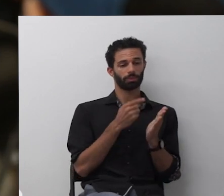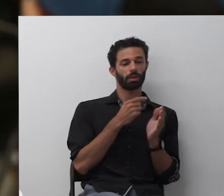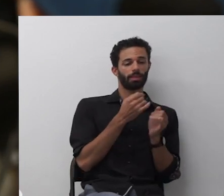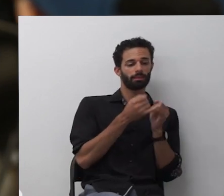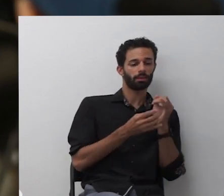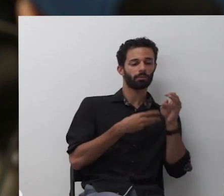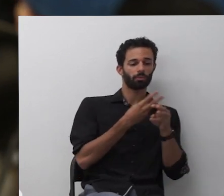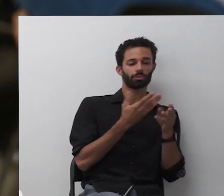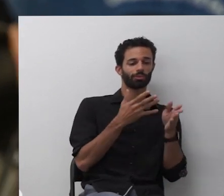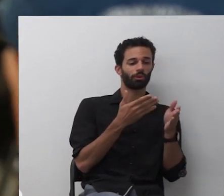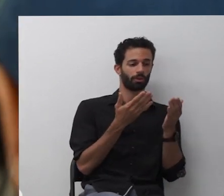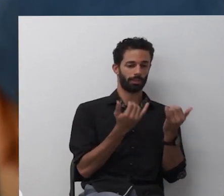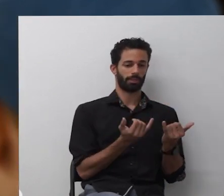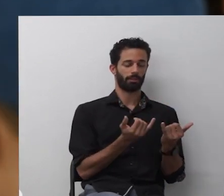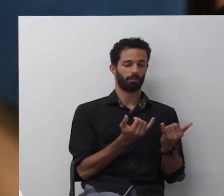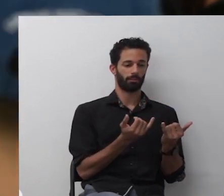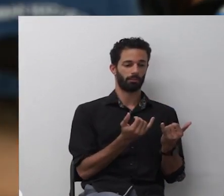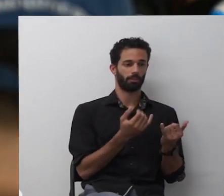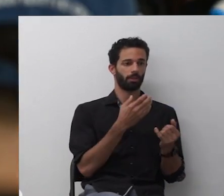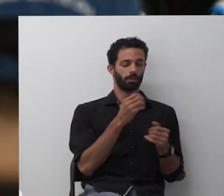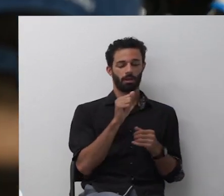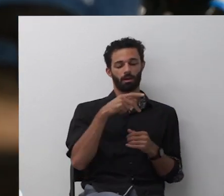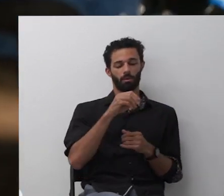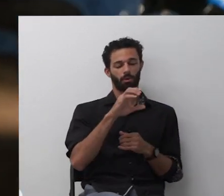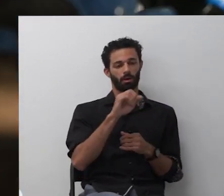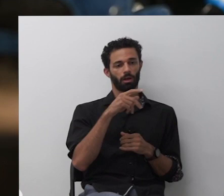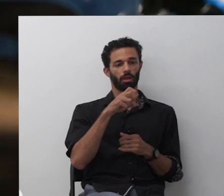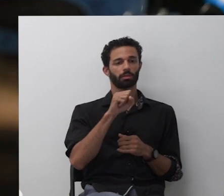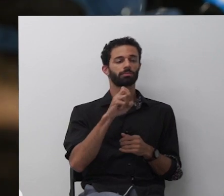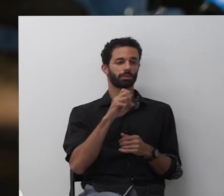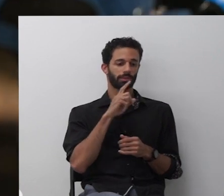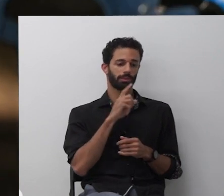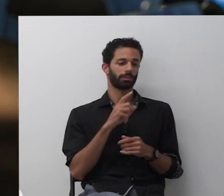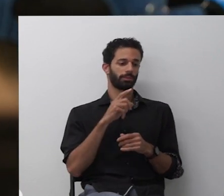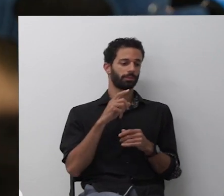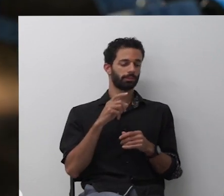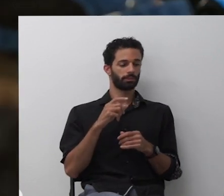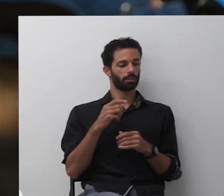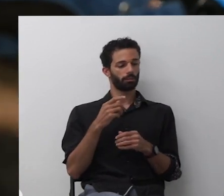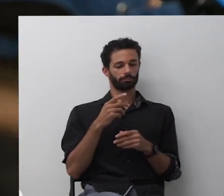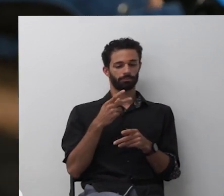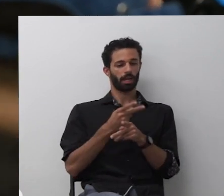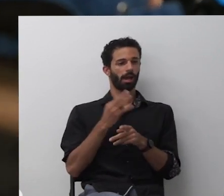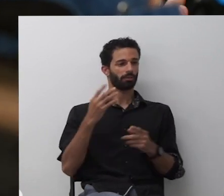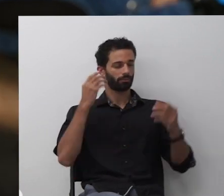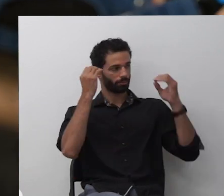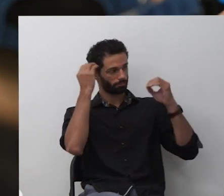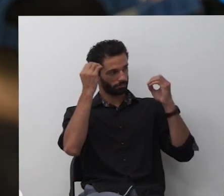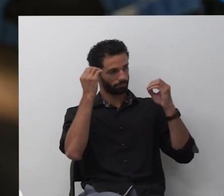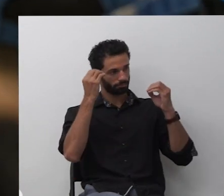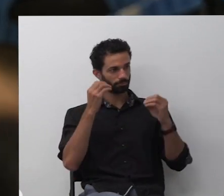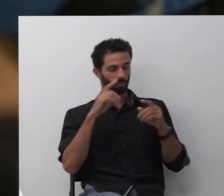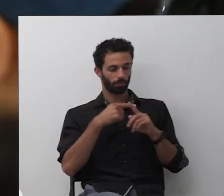world is already here and the apocalypse is a state of being. And when I read that, it actually made me